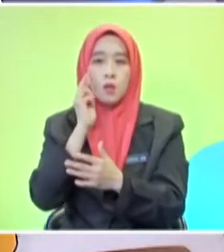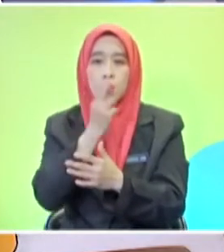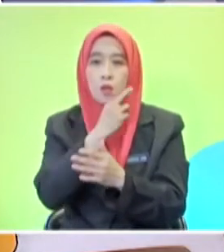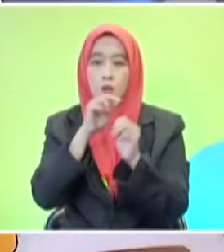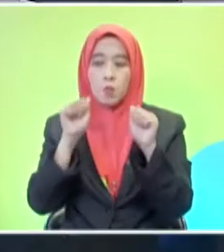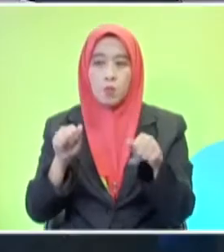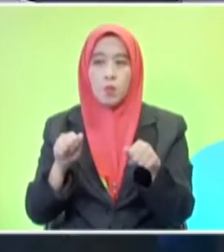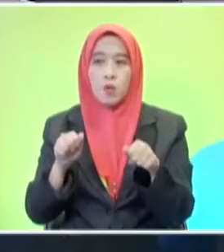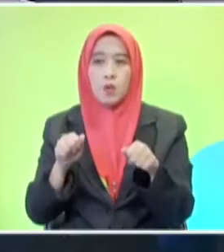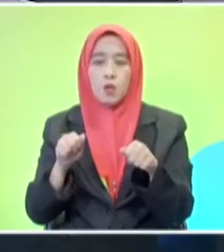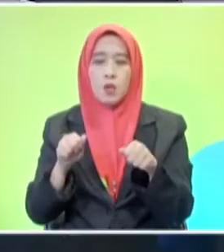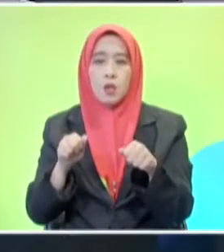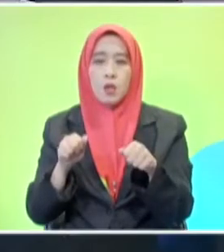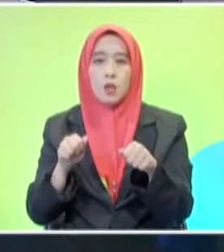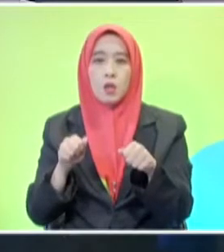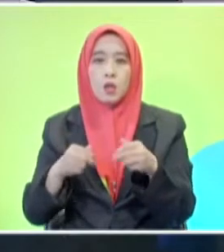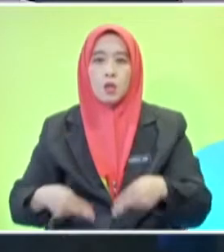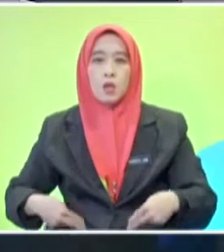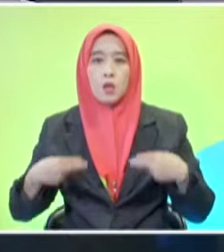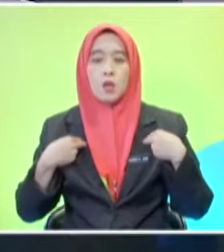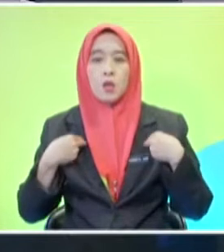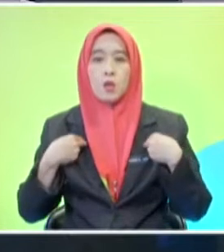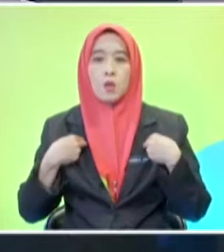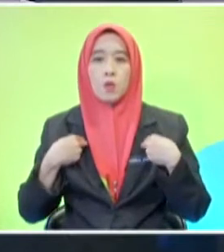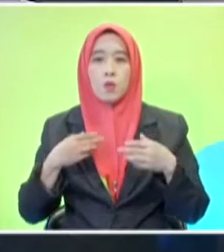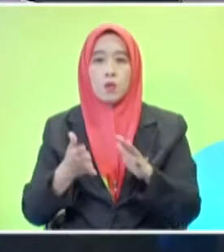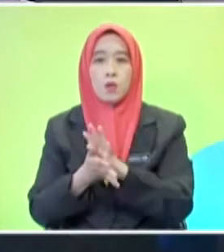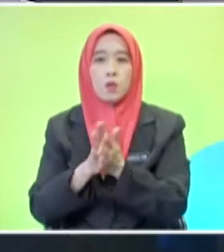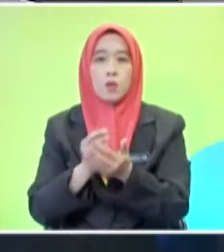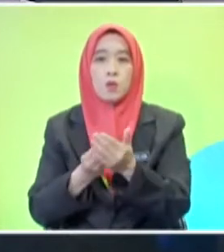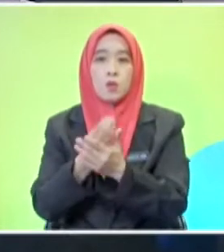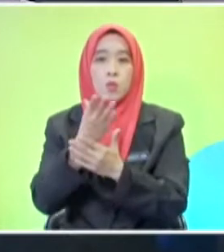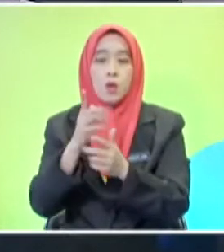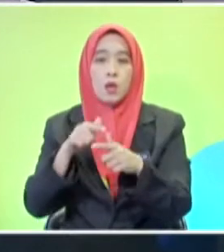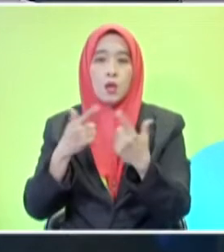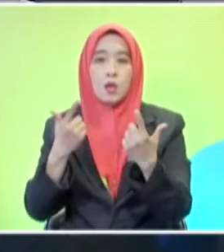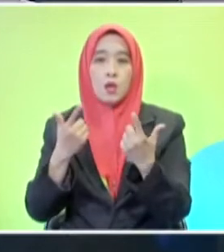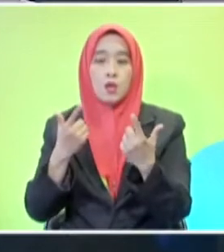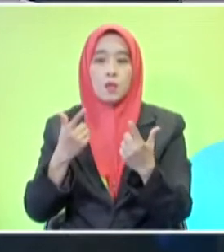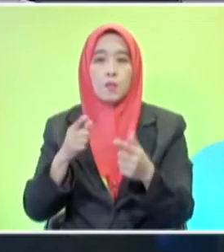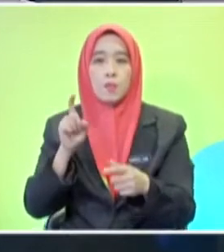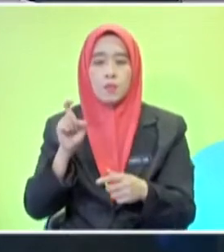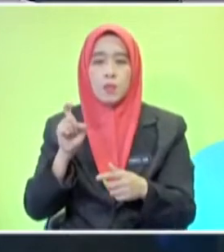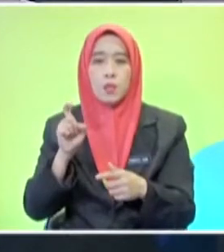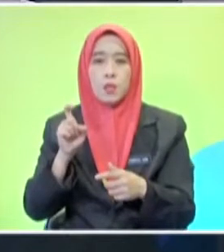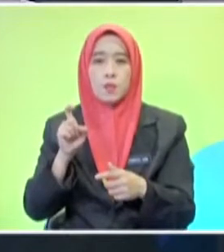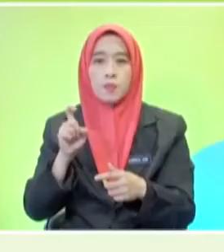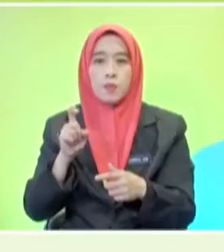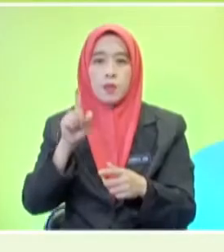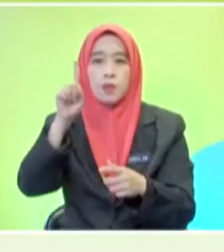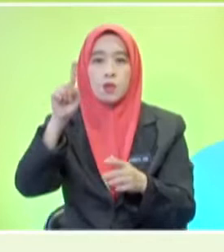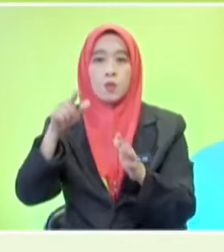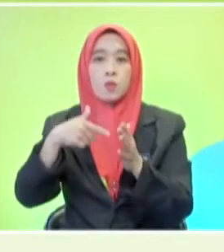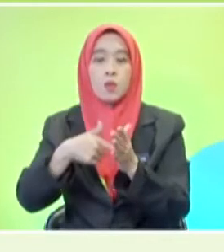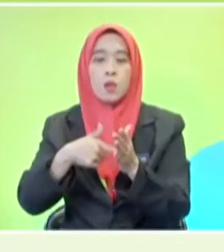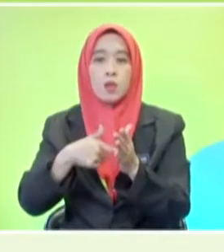survive, will bloom, red in color. Okay. And actually there's one more one more example that